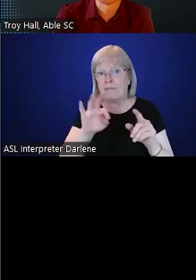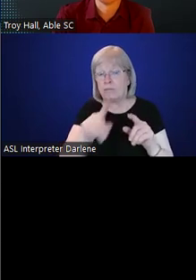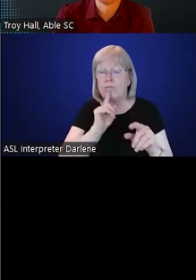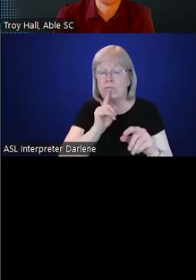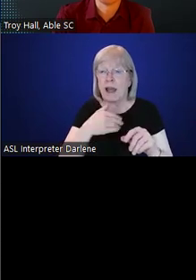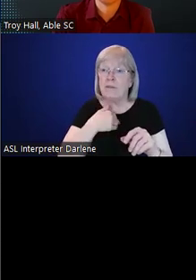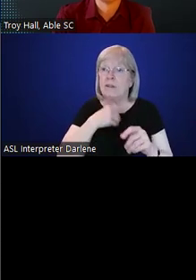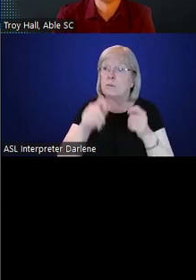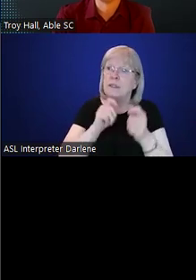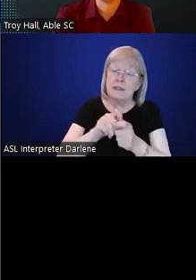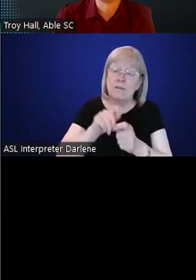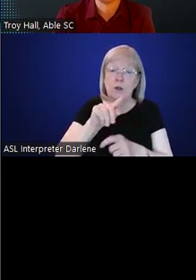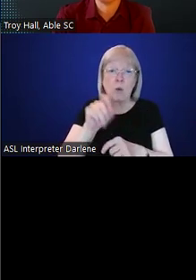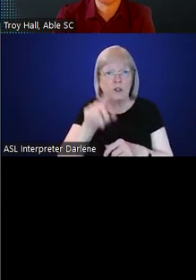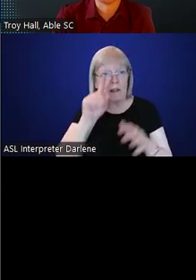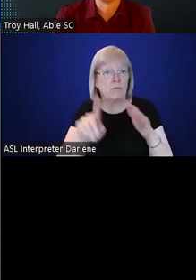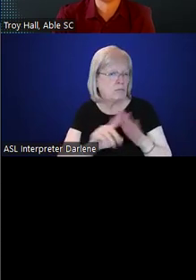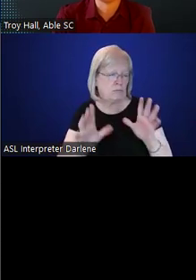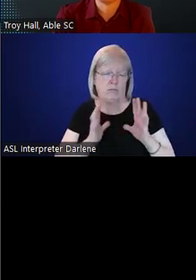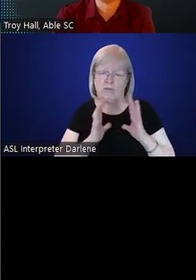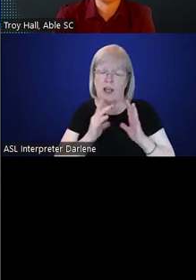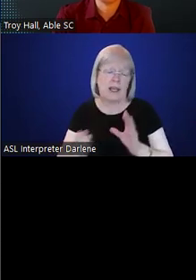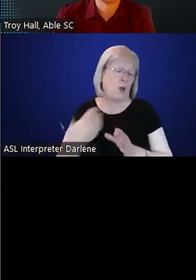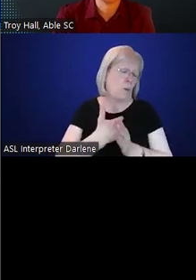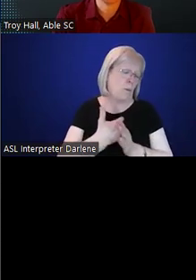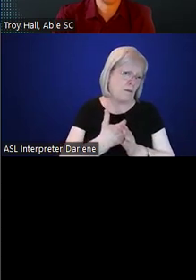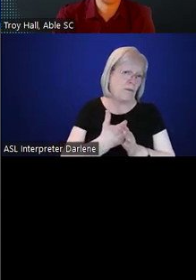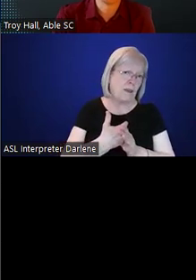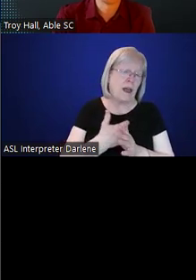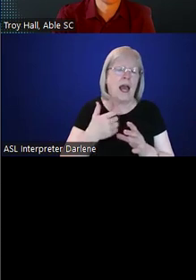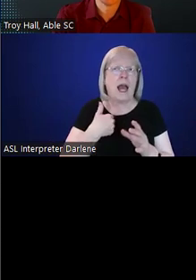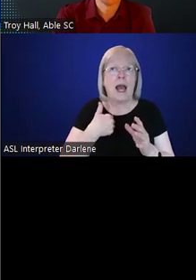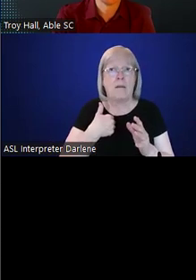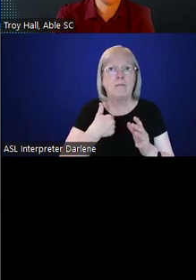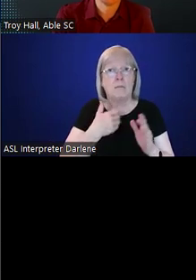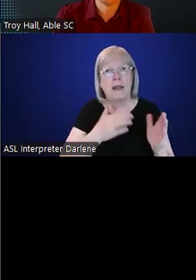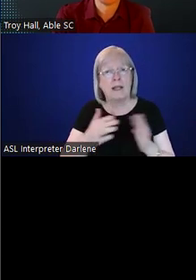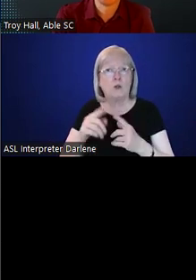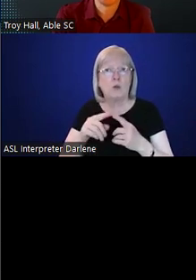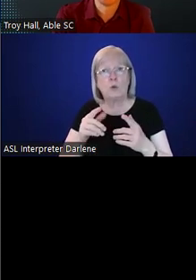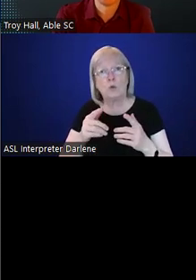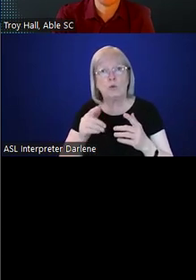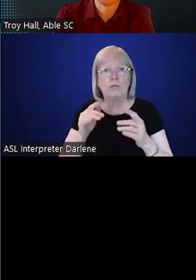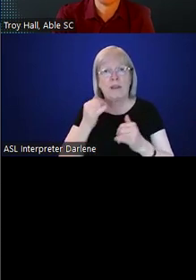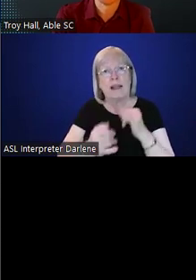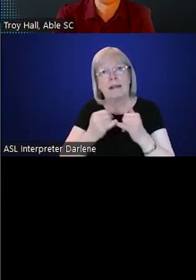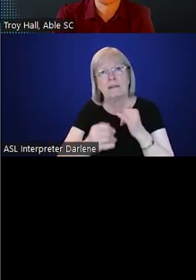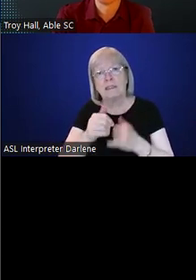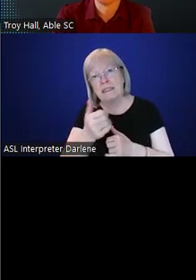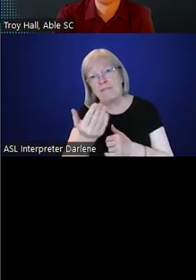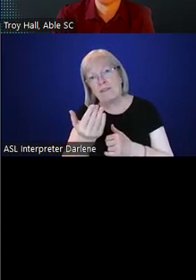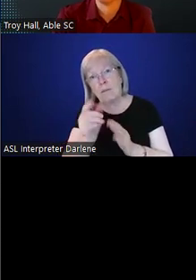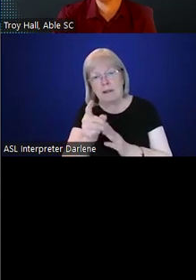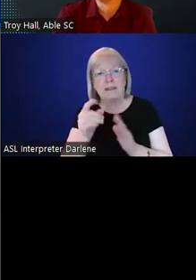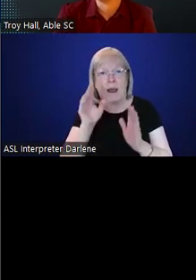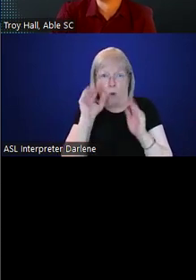kind of come to mind, interrupt me. I'm going to try and leave a good chunk of 10, maybe 15 minutes near the end just for